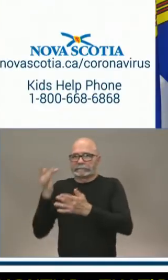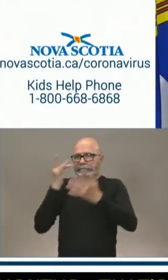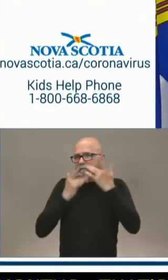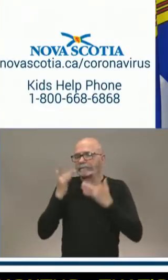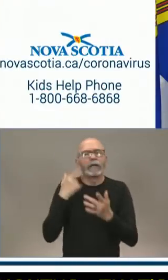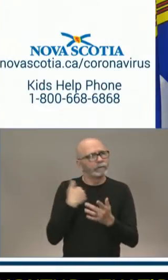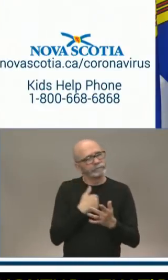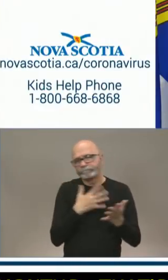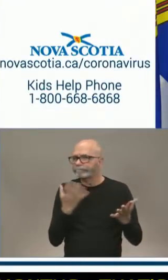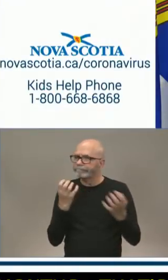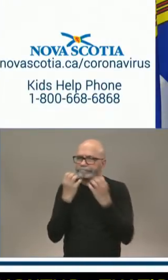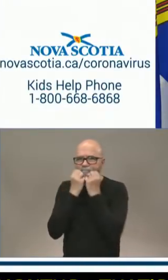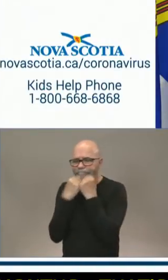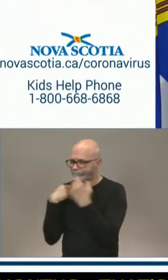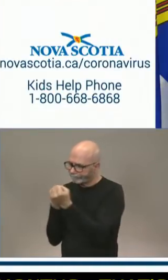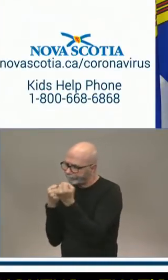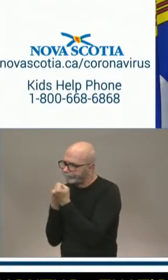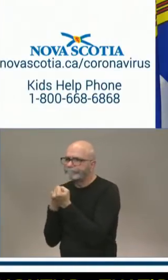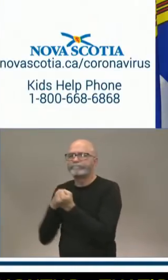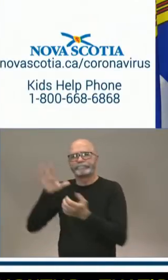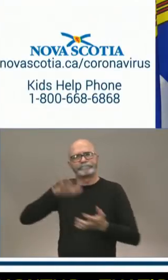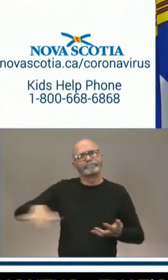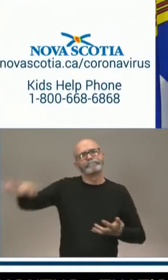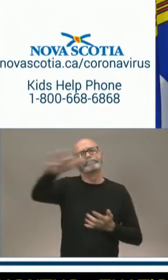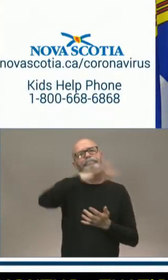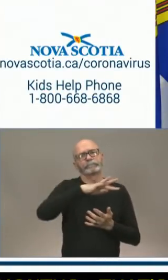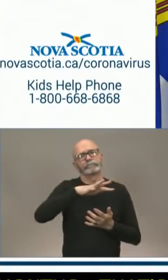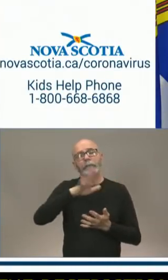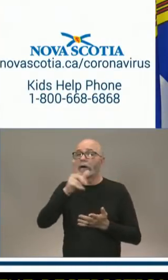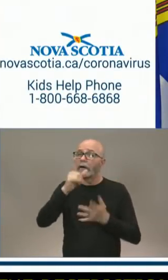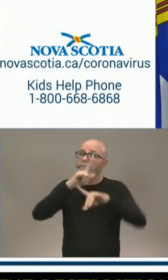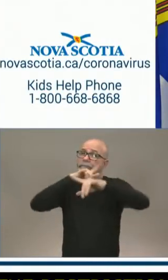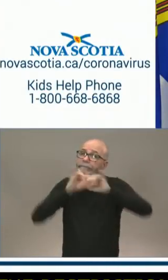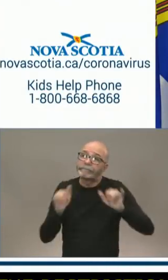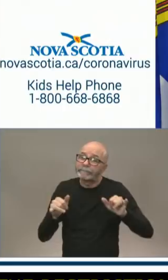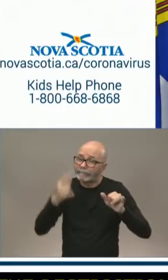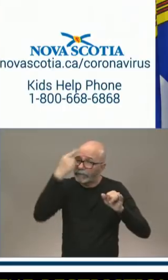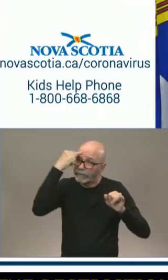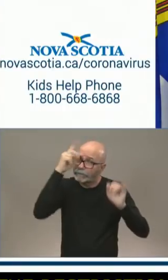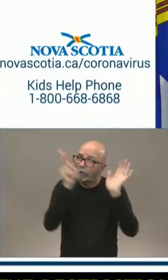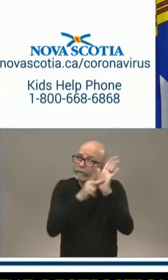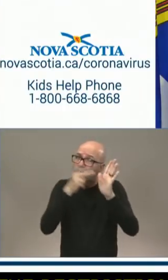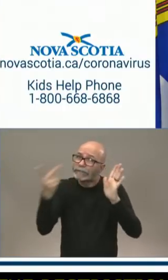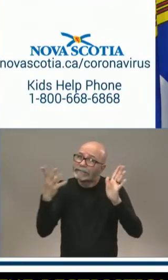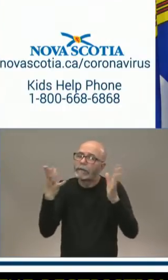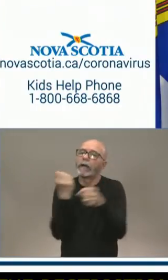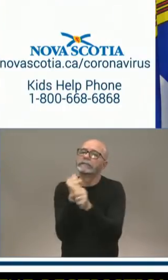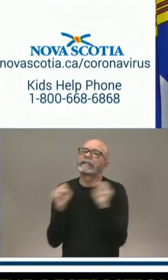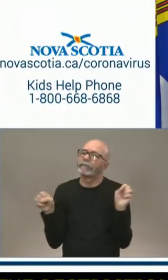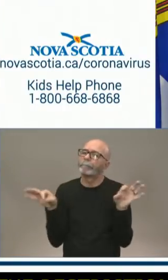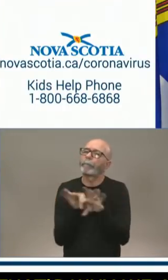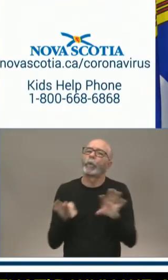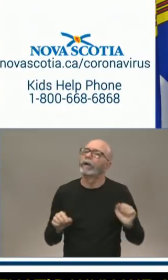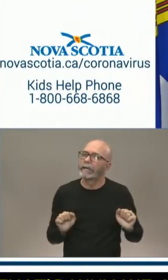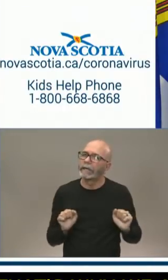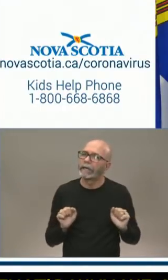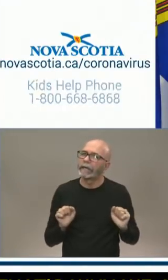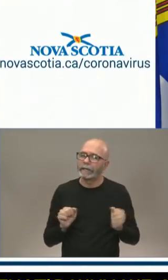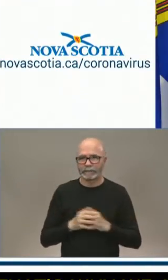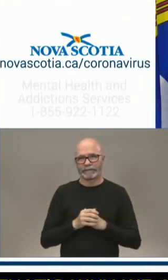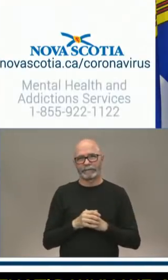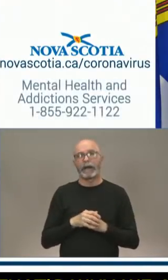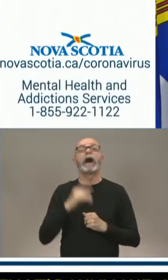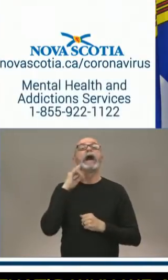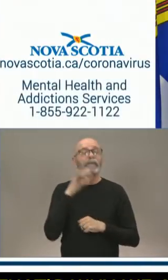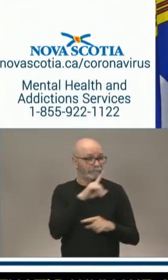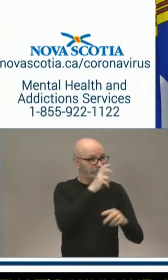But we have to look out for public safety, so we won't hesitate to put on restrictions where warranted. And once we were comfortable,